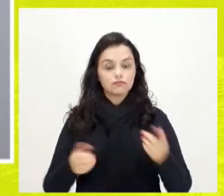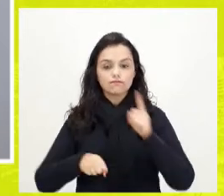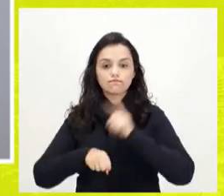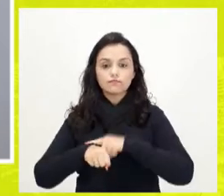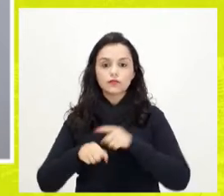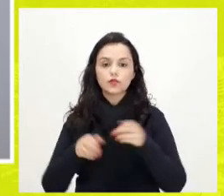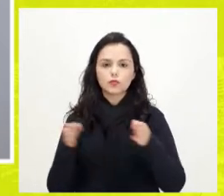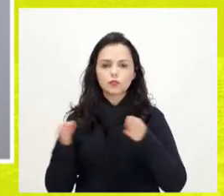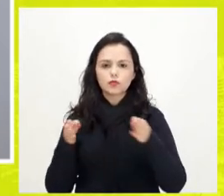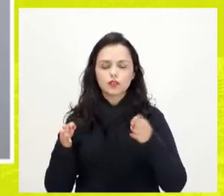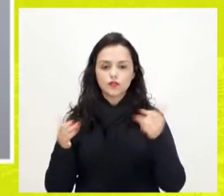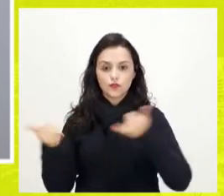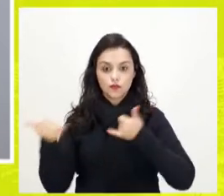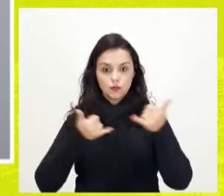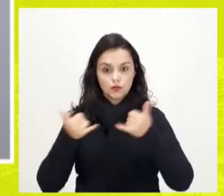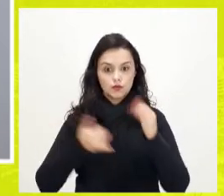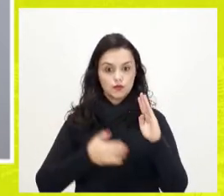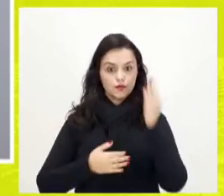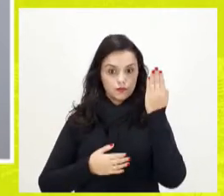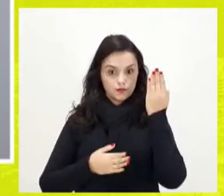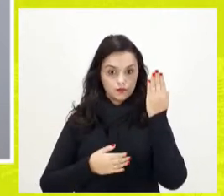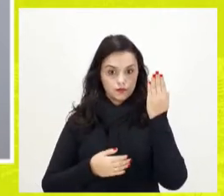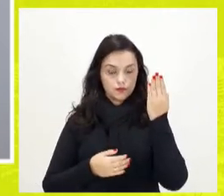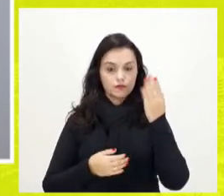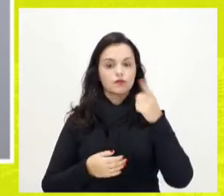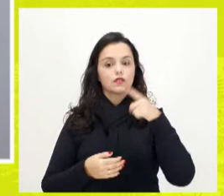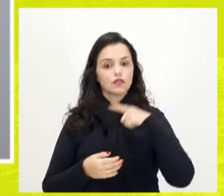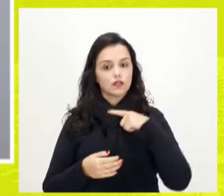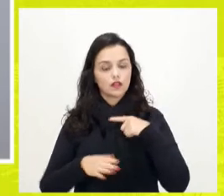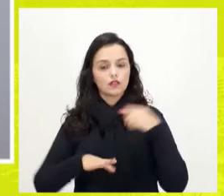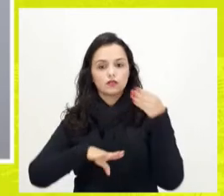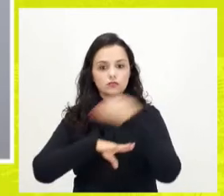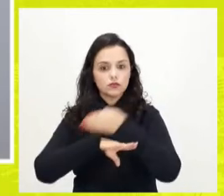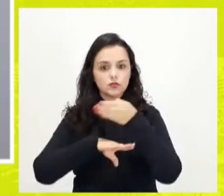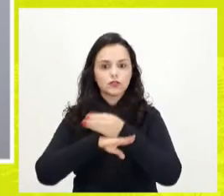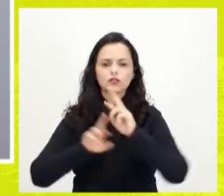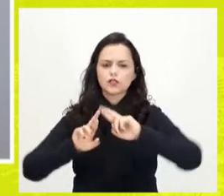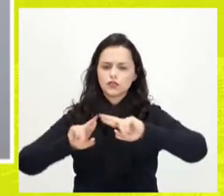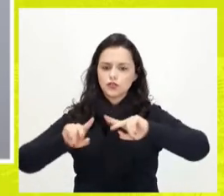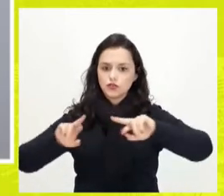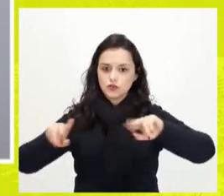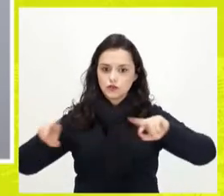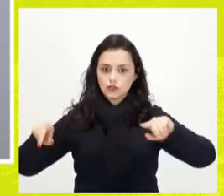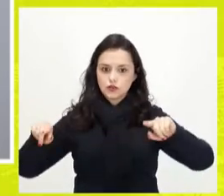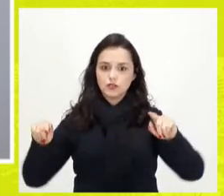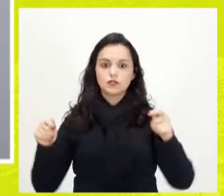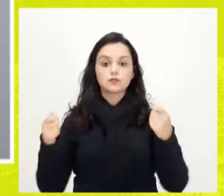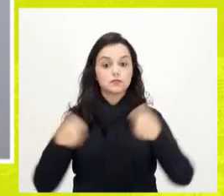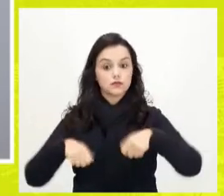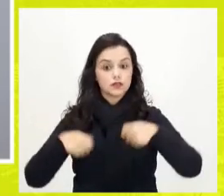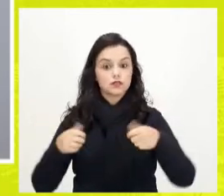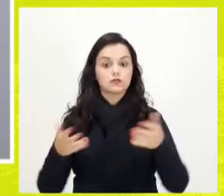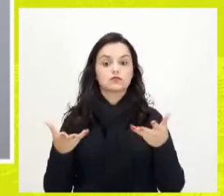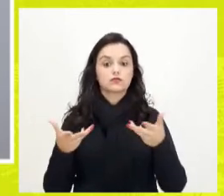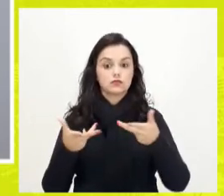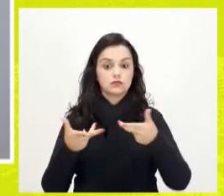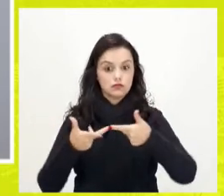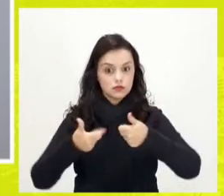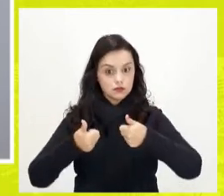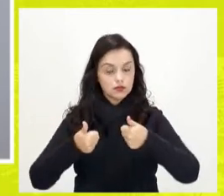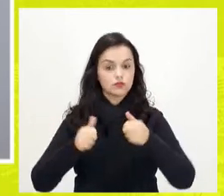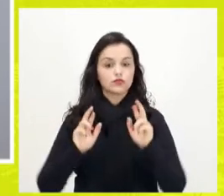of this information we see and we have actions that are different and they demand different